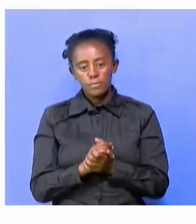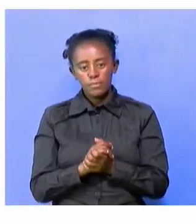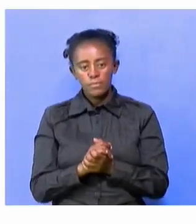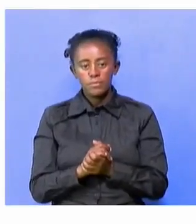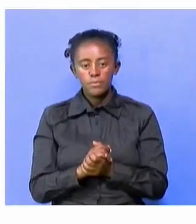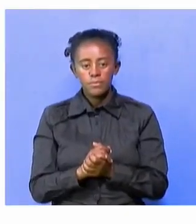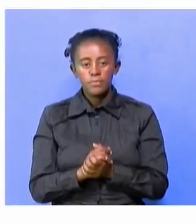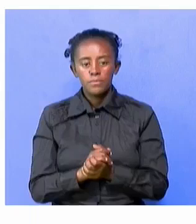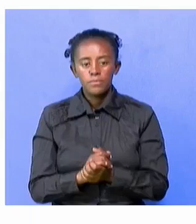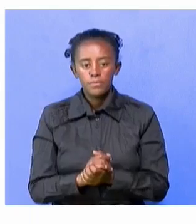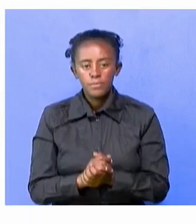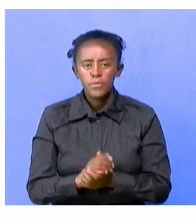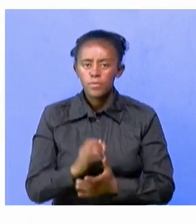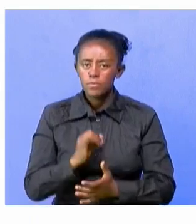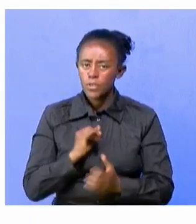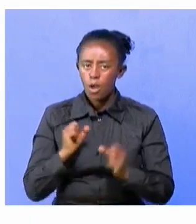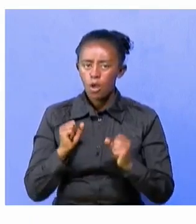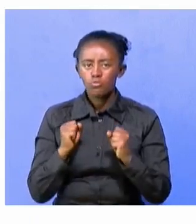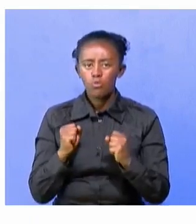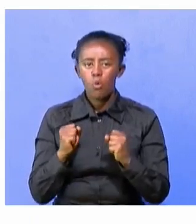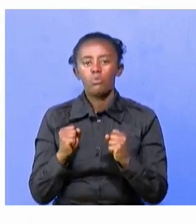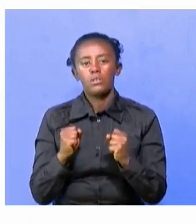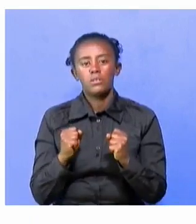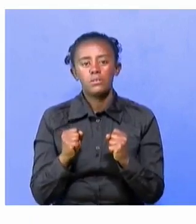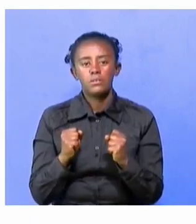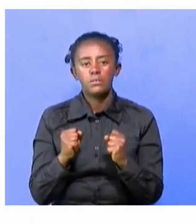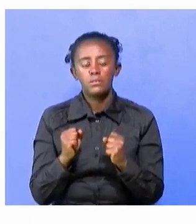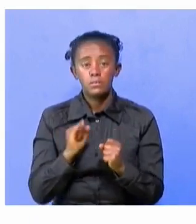Yeah, I strongly